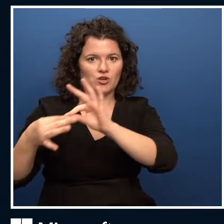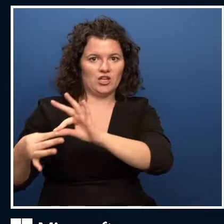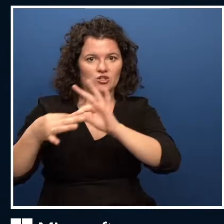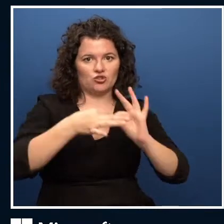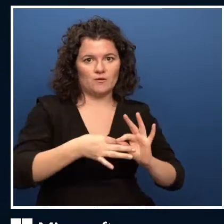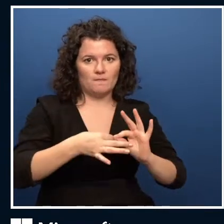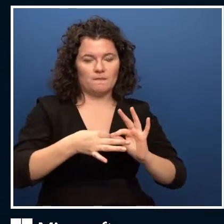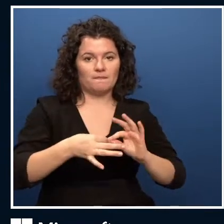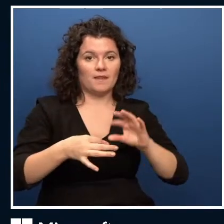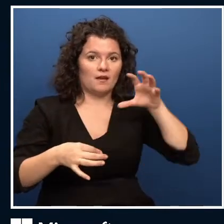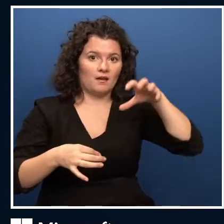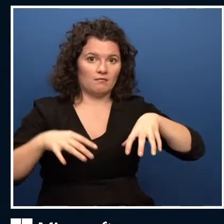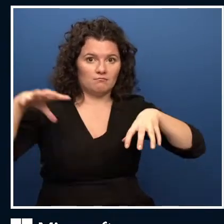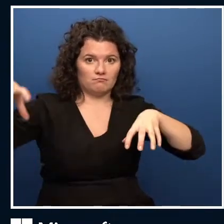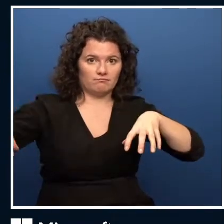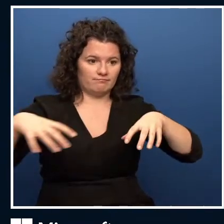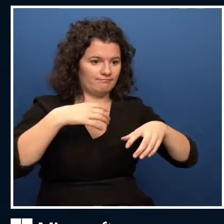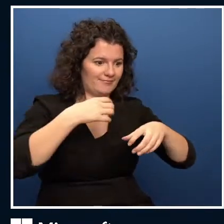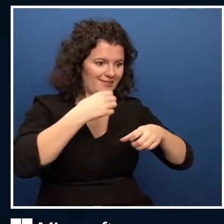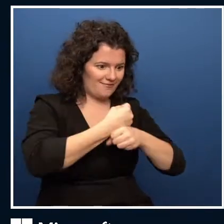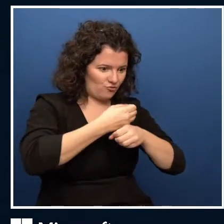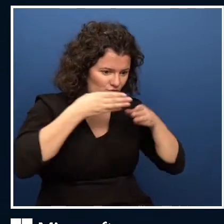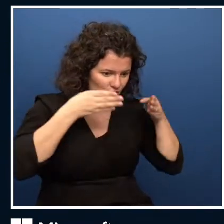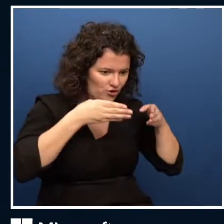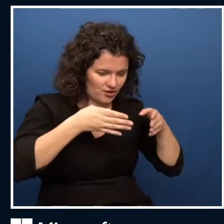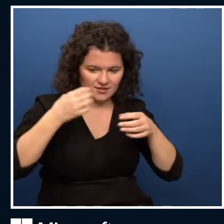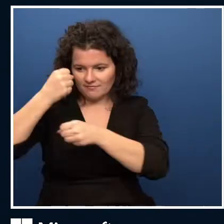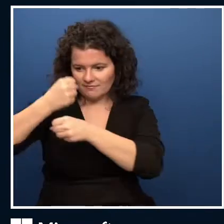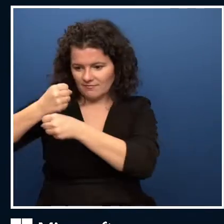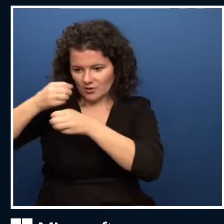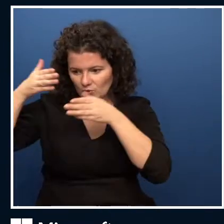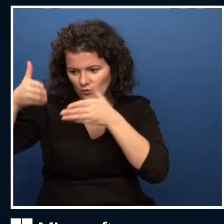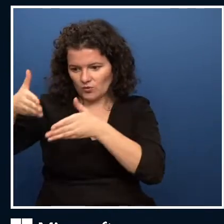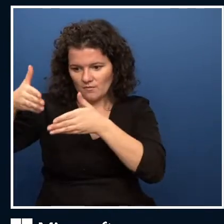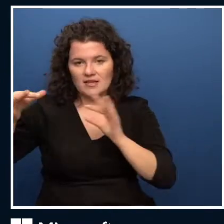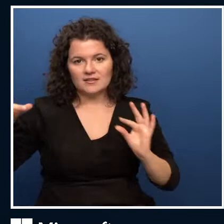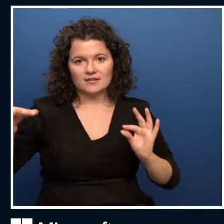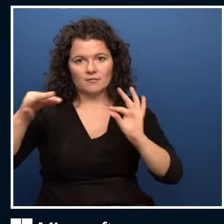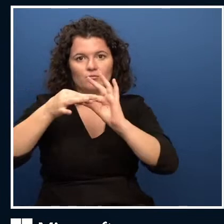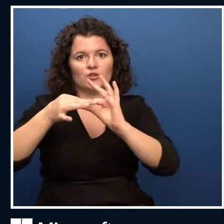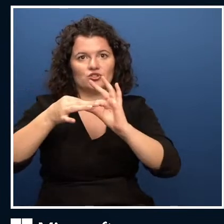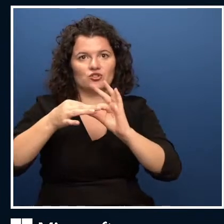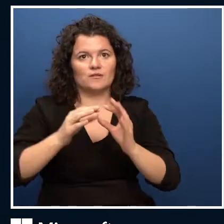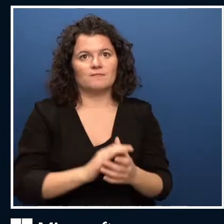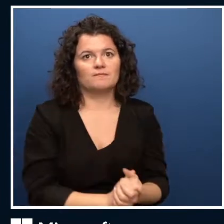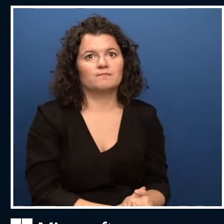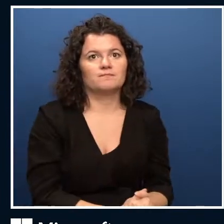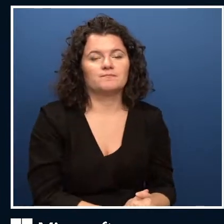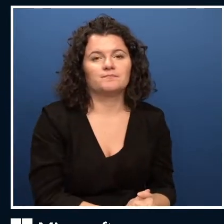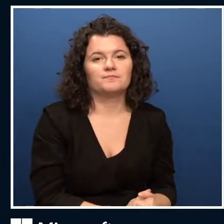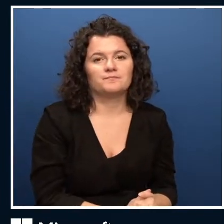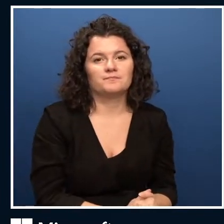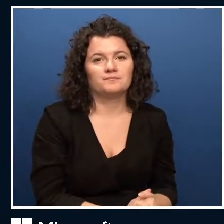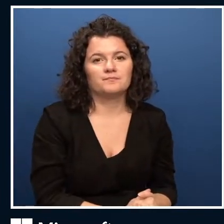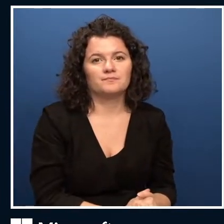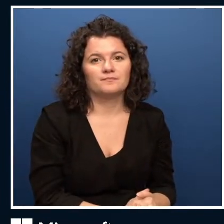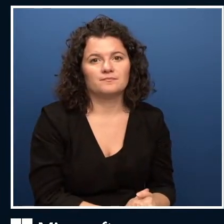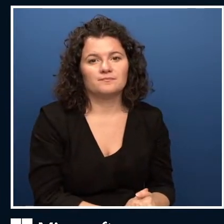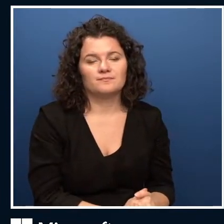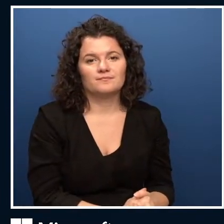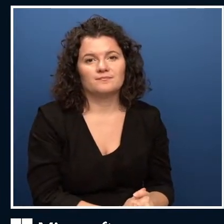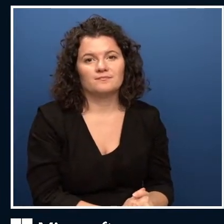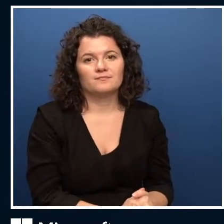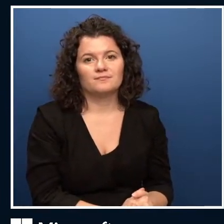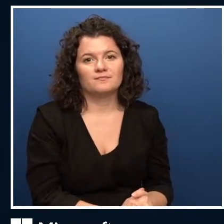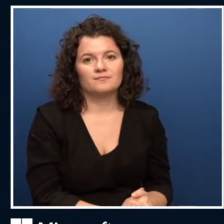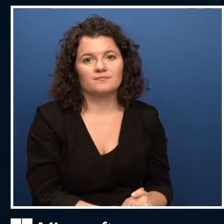neural network and transformer natural language features. And there are a lot of ways how you can do